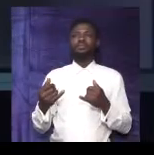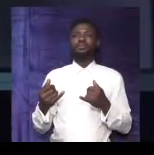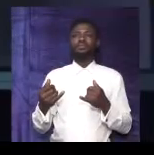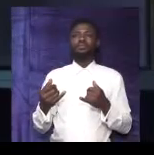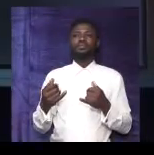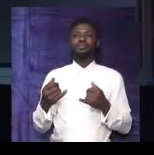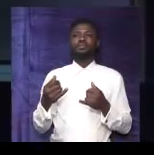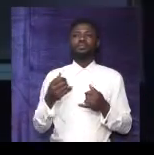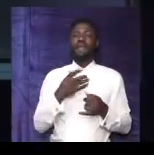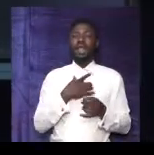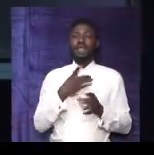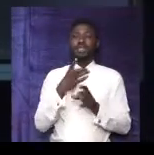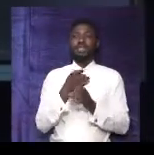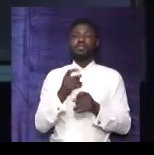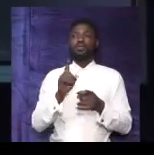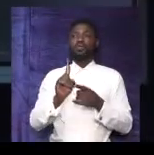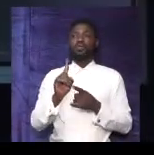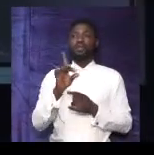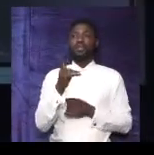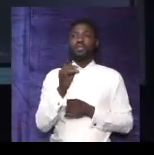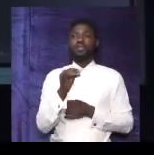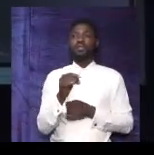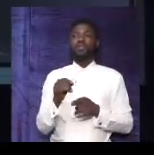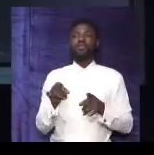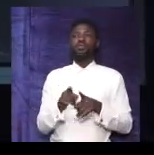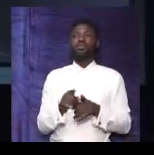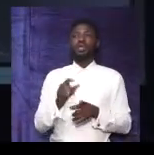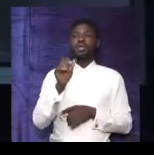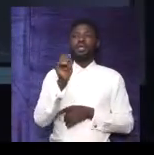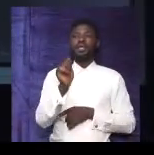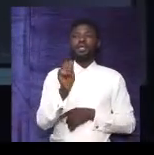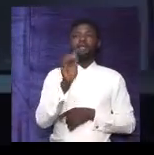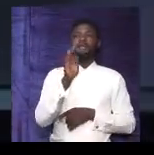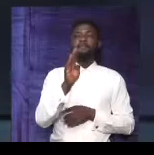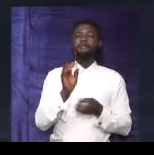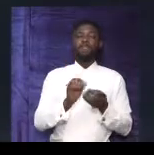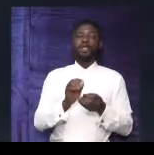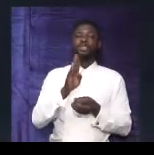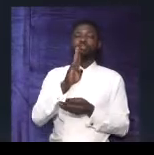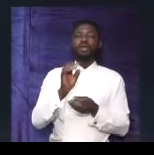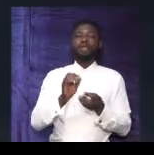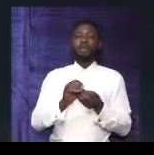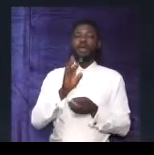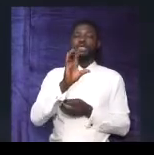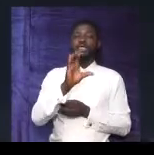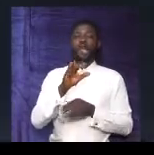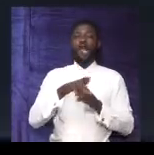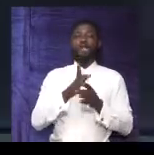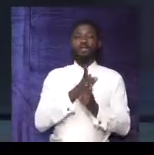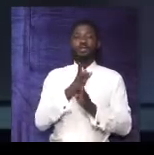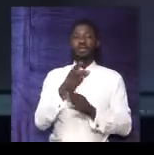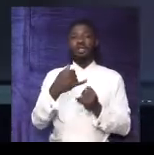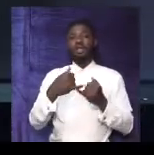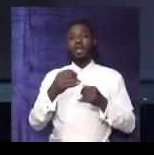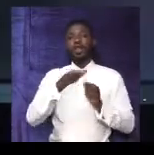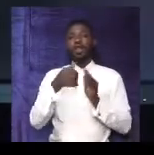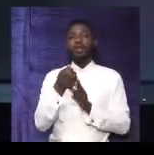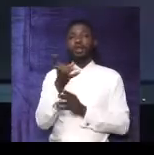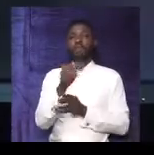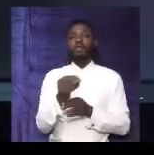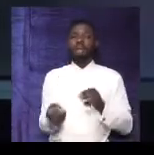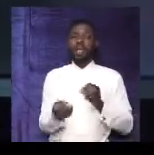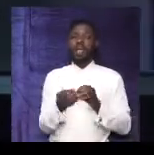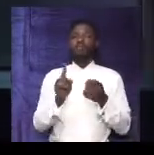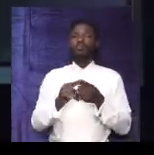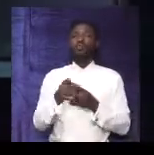one. And we'll get 180. So now A plus B plus C on a straight line means that all of them add